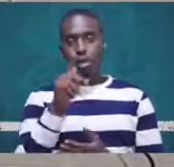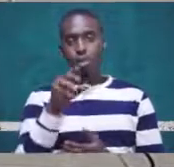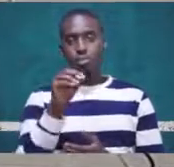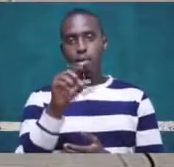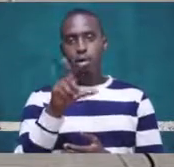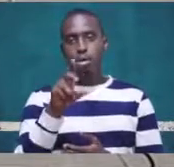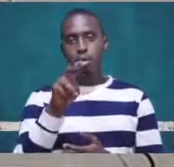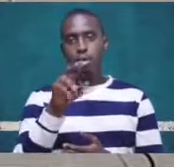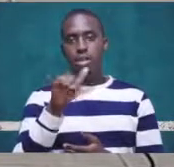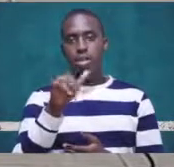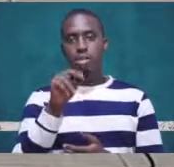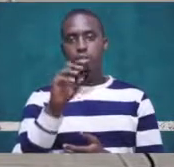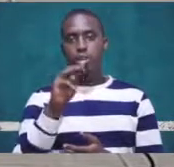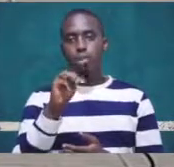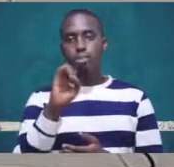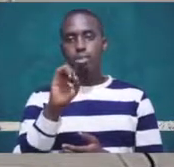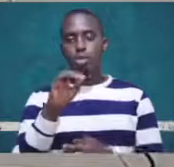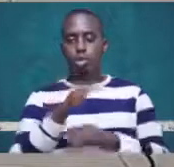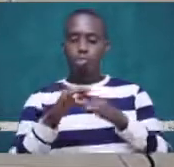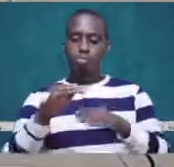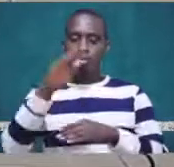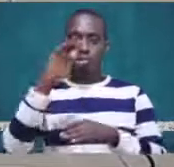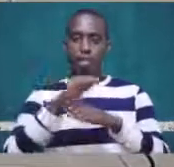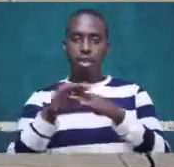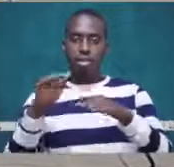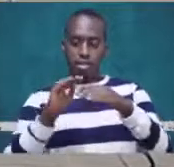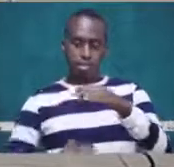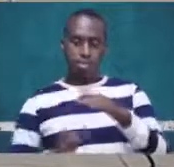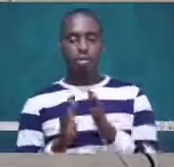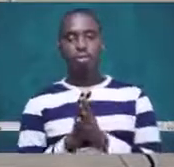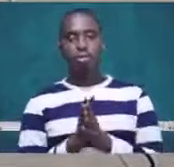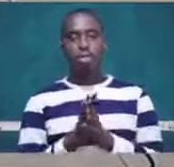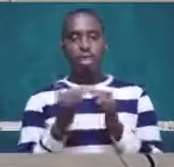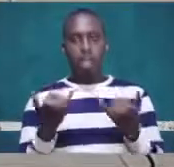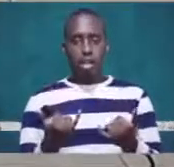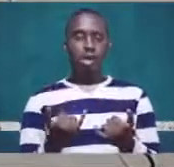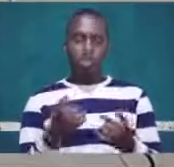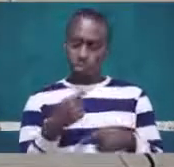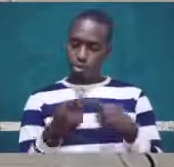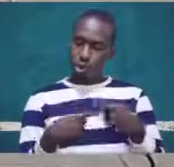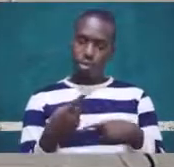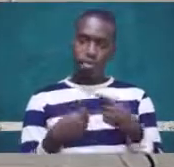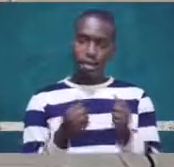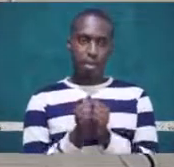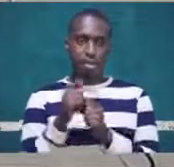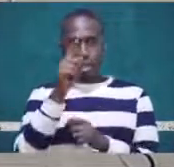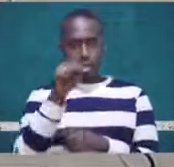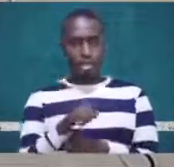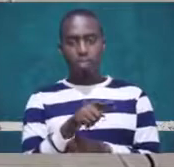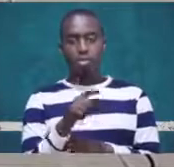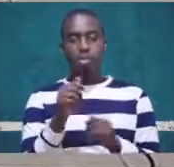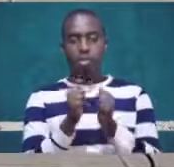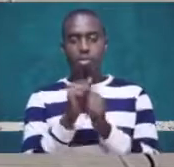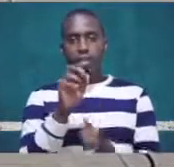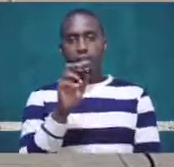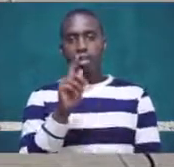or numerator and the denominator. Of course, we are going to continue with integral of trigonometric